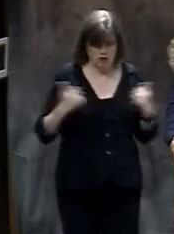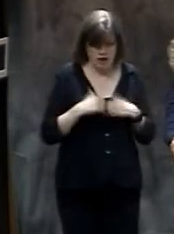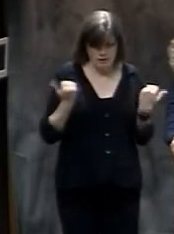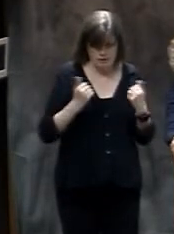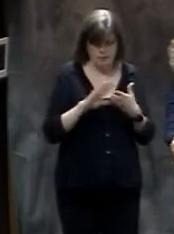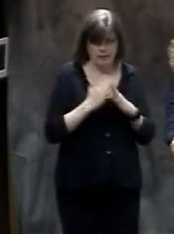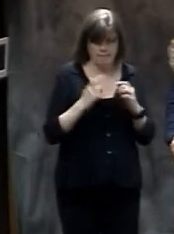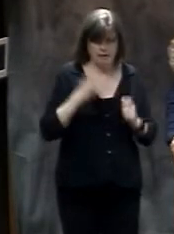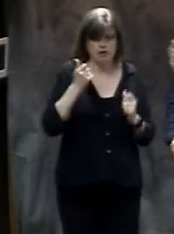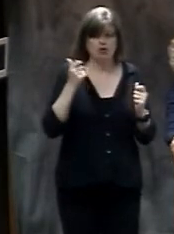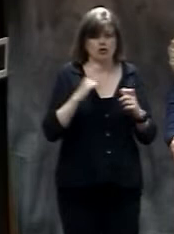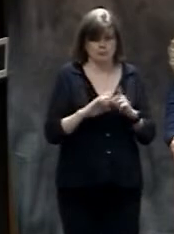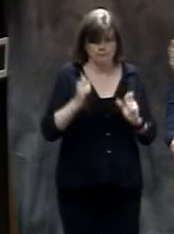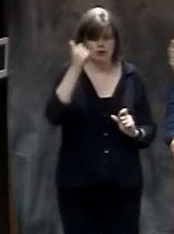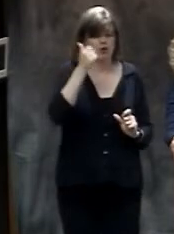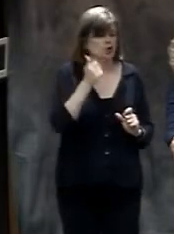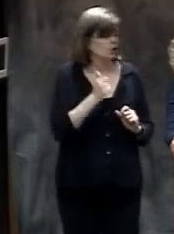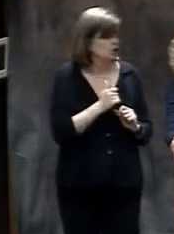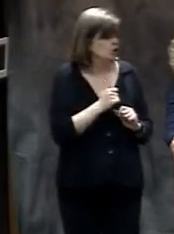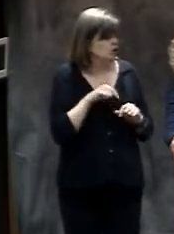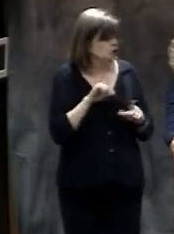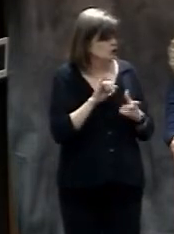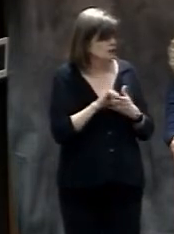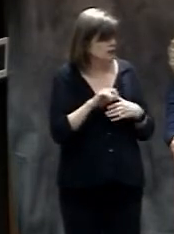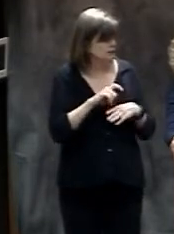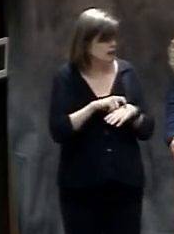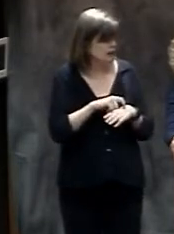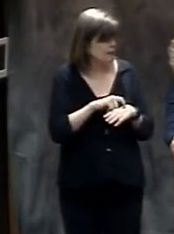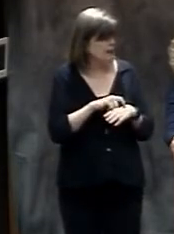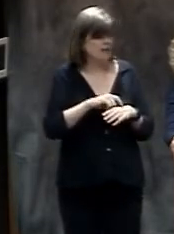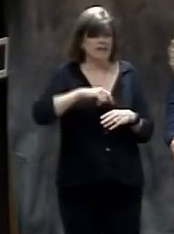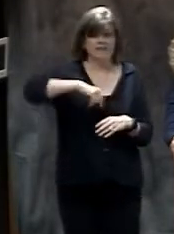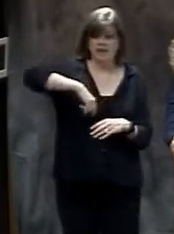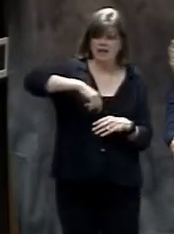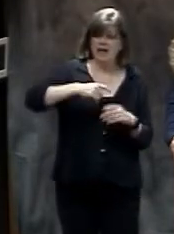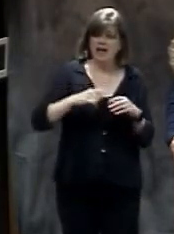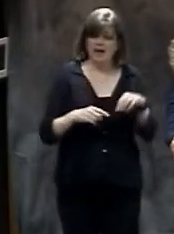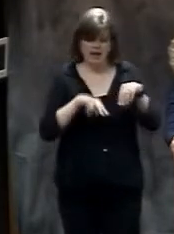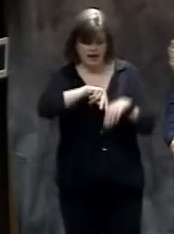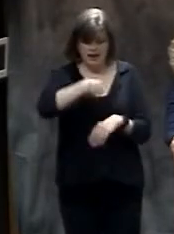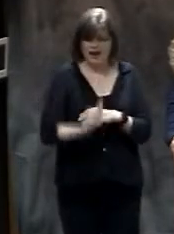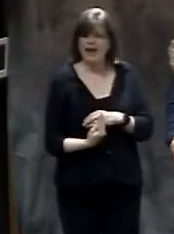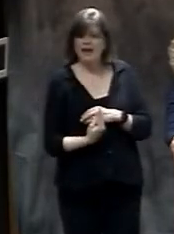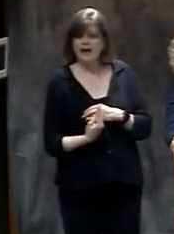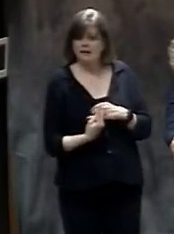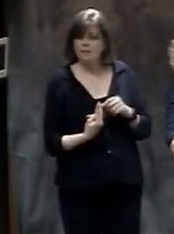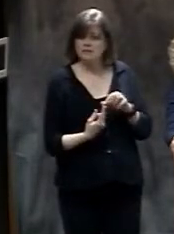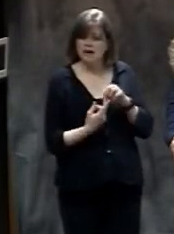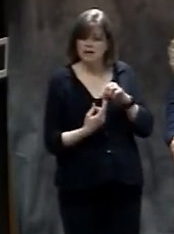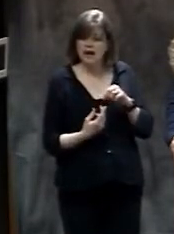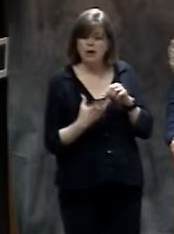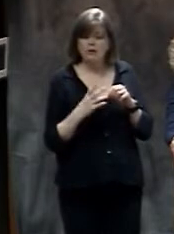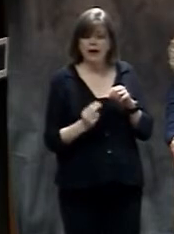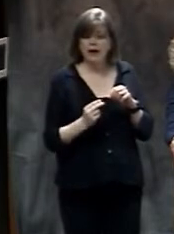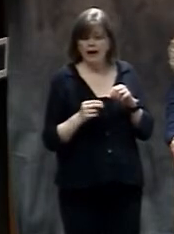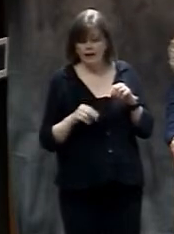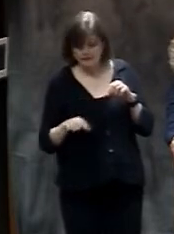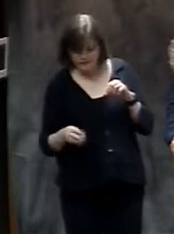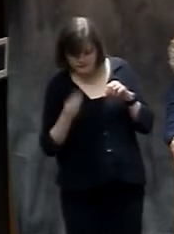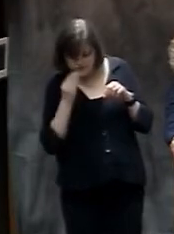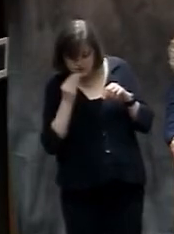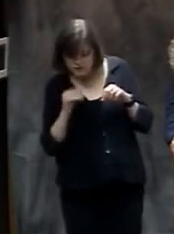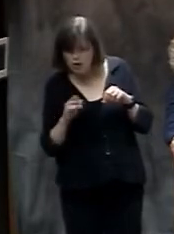During this stage, the mosquitoes filter feed while suspended upside down from the water's surface. You can observe the mouthparts beating as the larvae feed